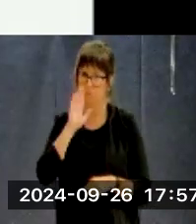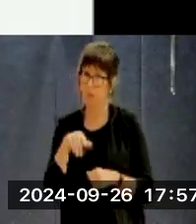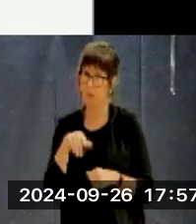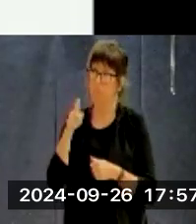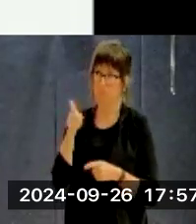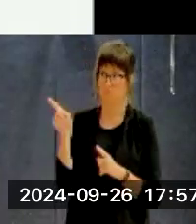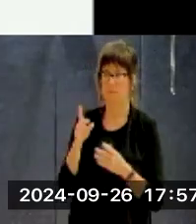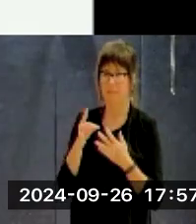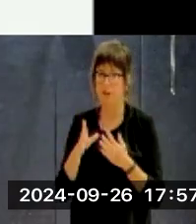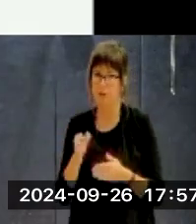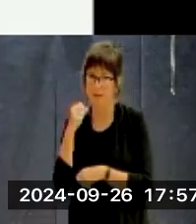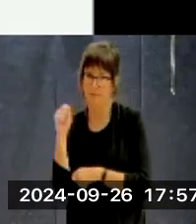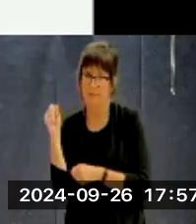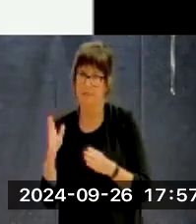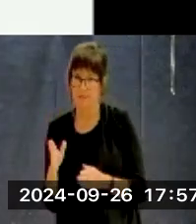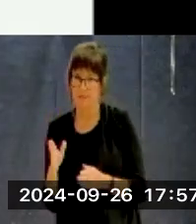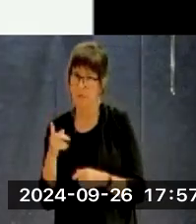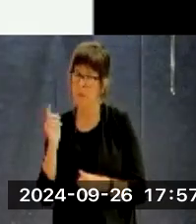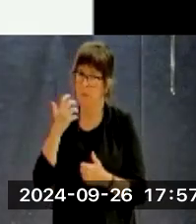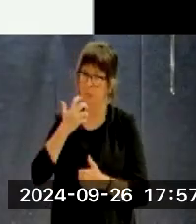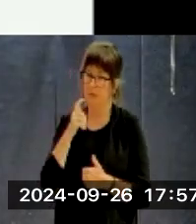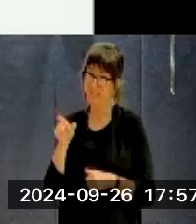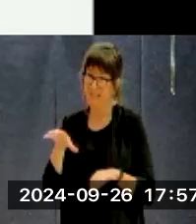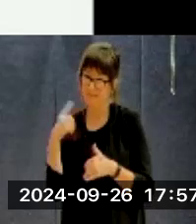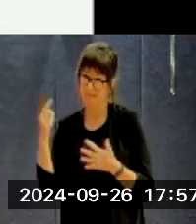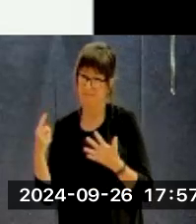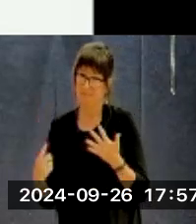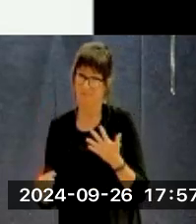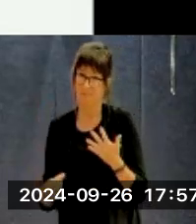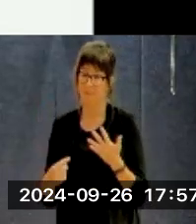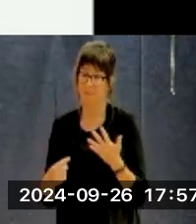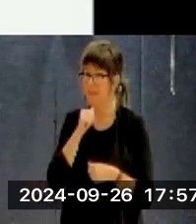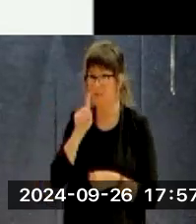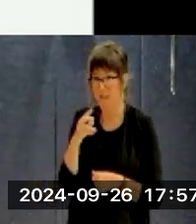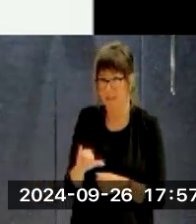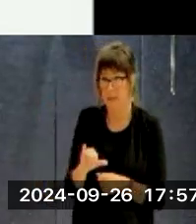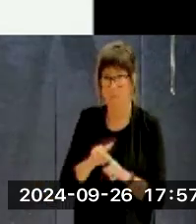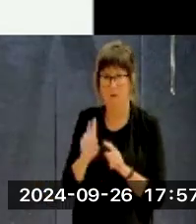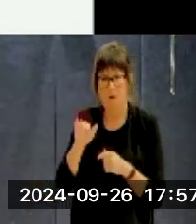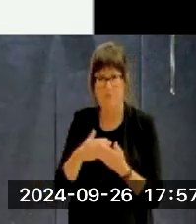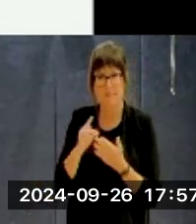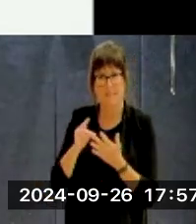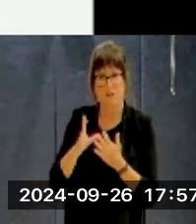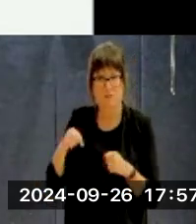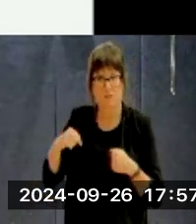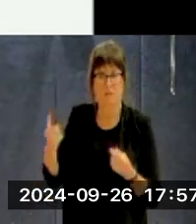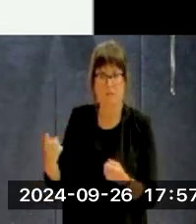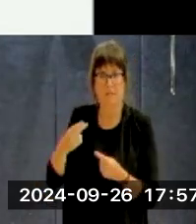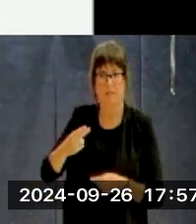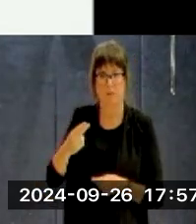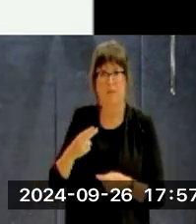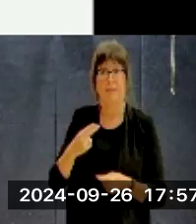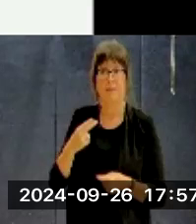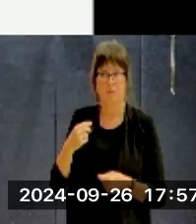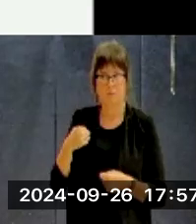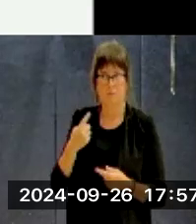not just the disability activists and the disability leaders, but all of the leaders throughout history that have had disabilities in their